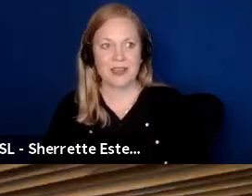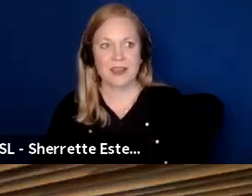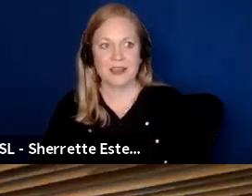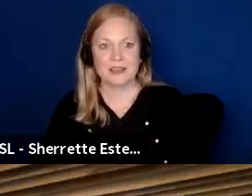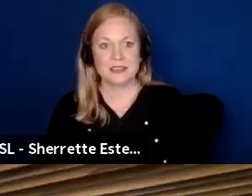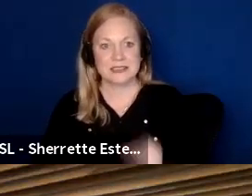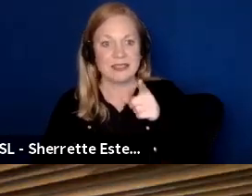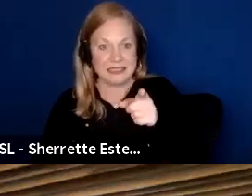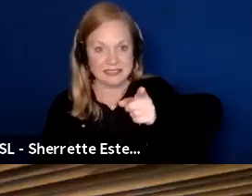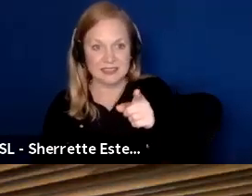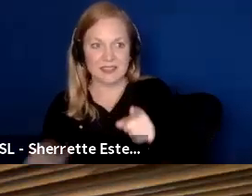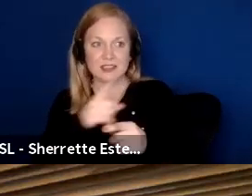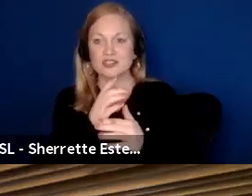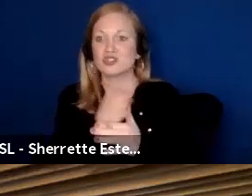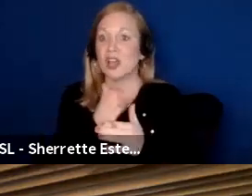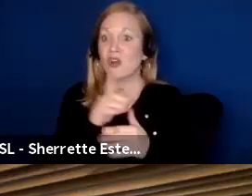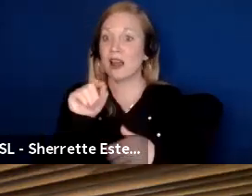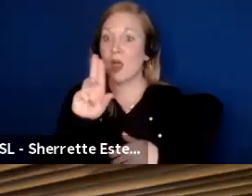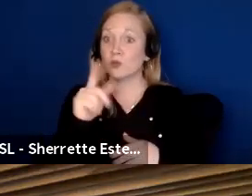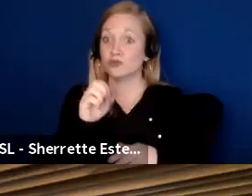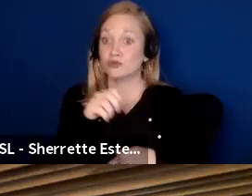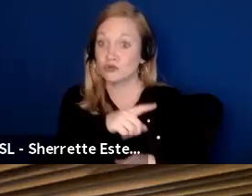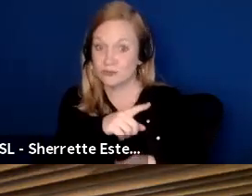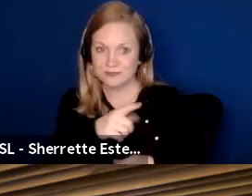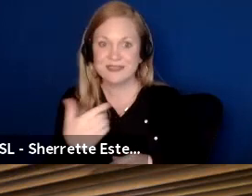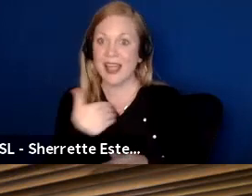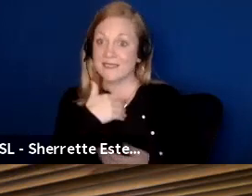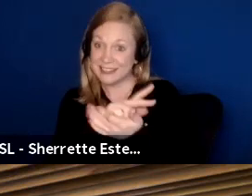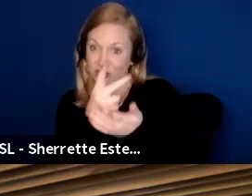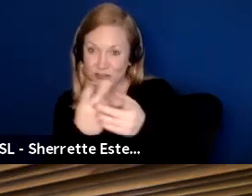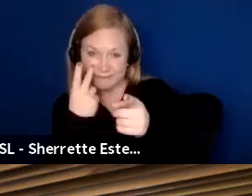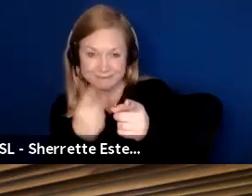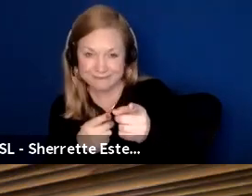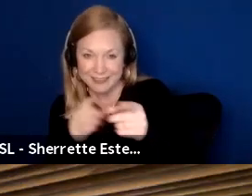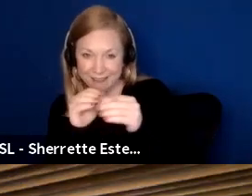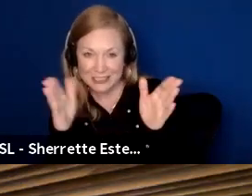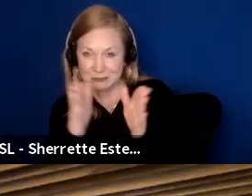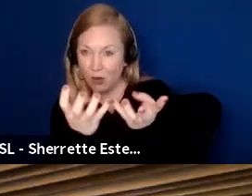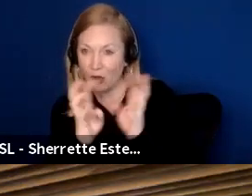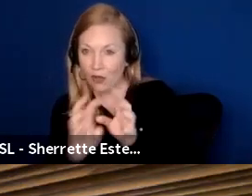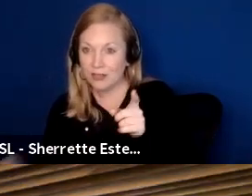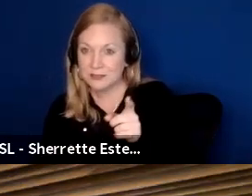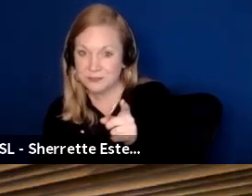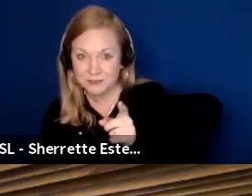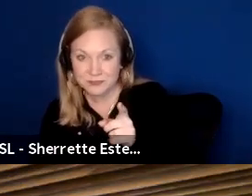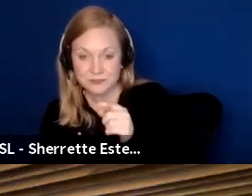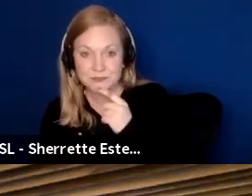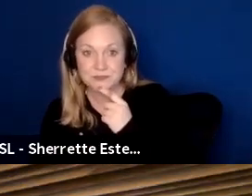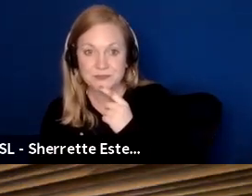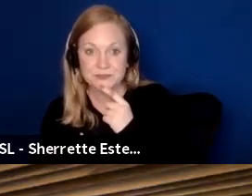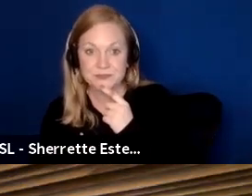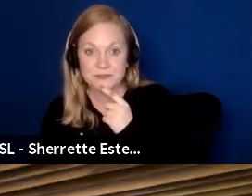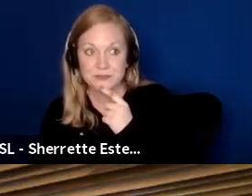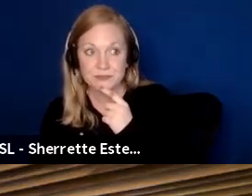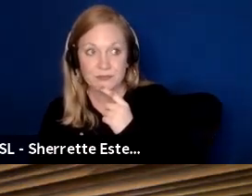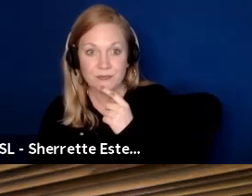shared lounges on each floor. You can see that there's a kitchen over there where that small group is gathering. And what's